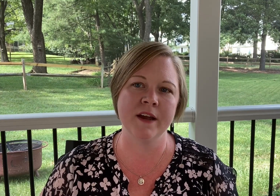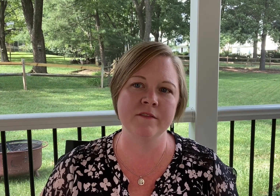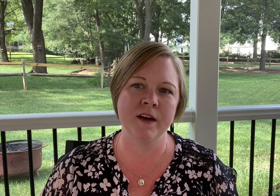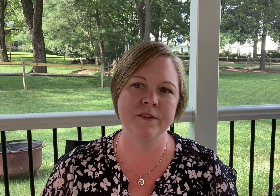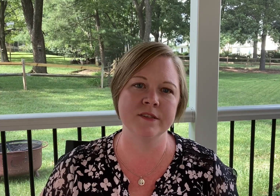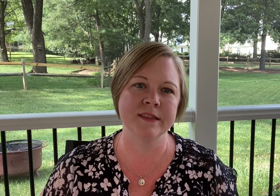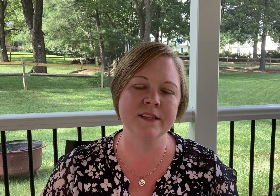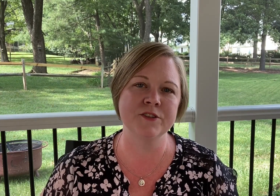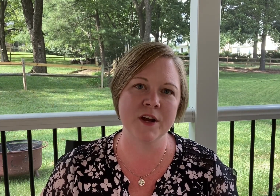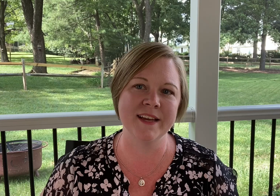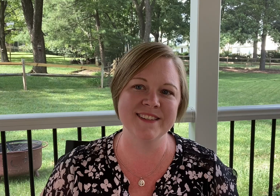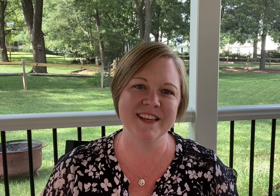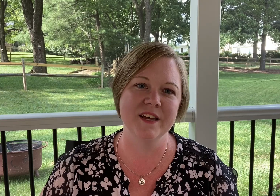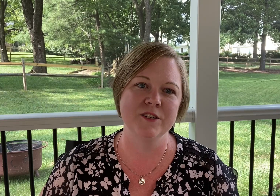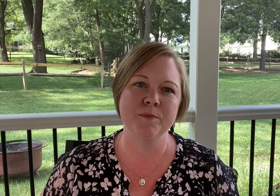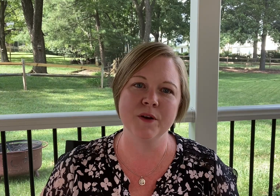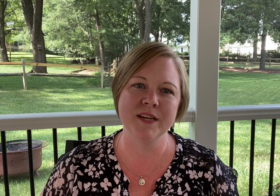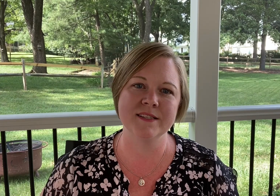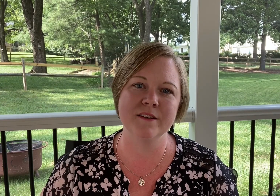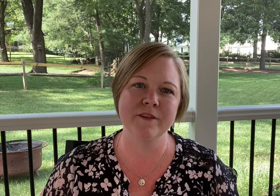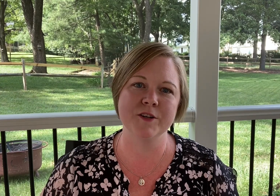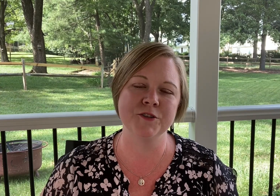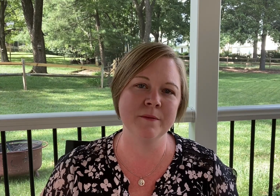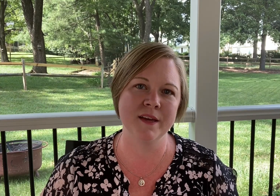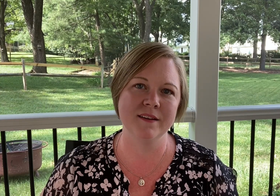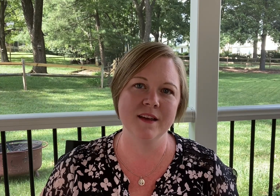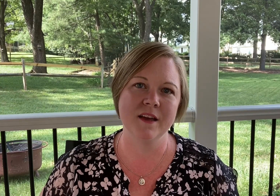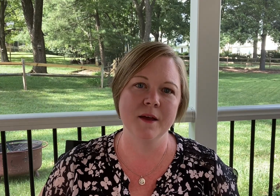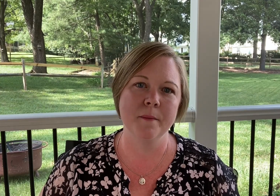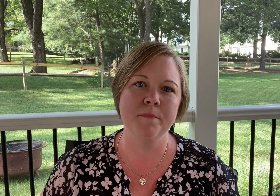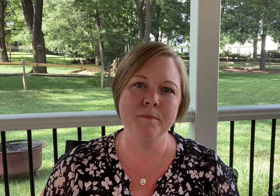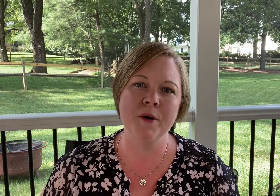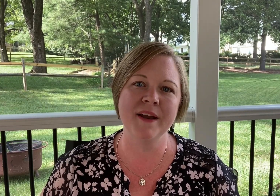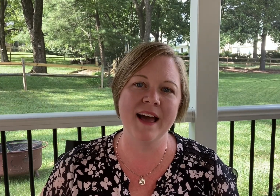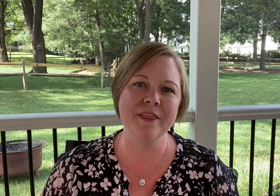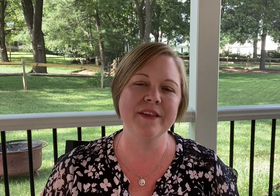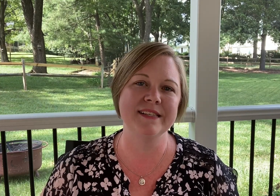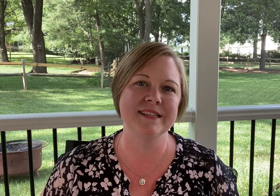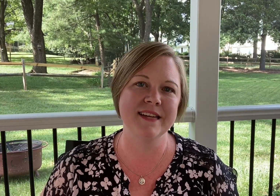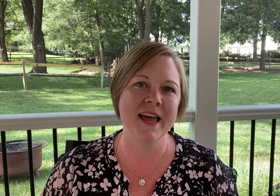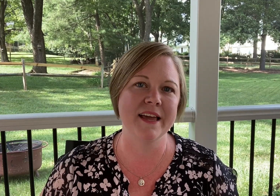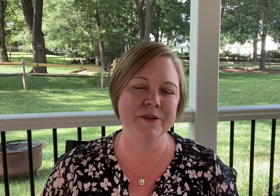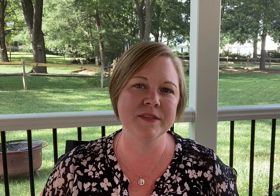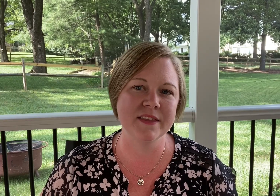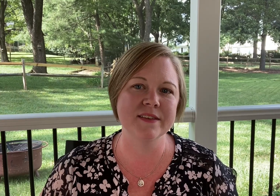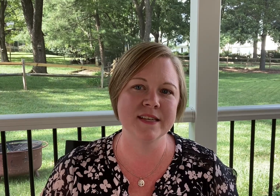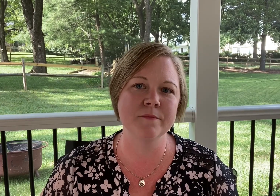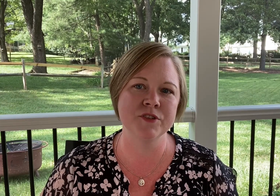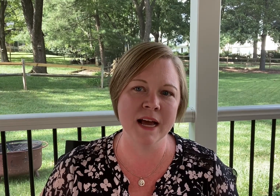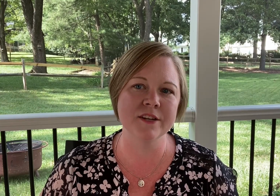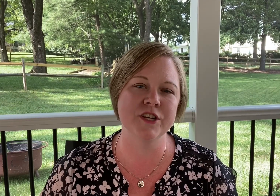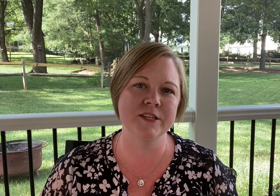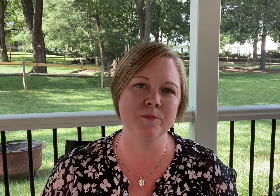great-grandfathers led strikes to protest unfair treatment, bemoan athletes today using the